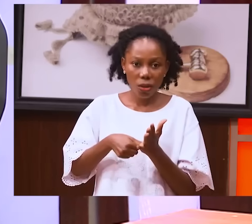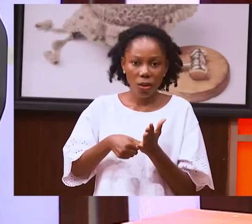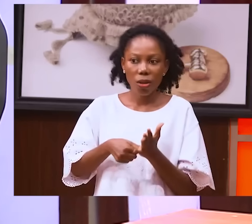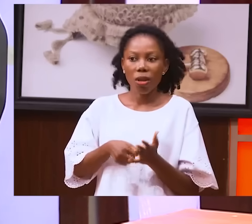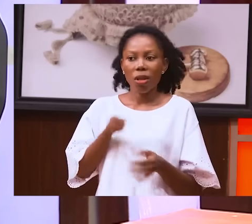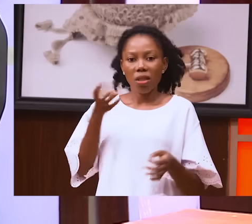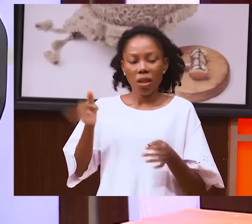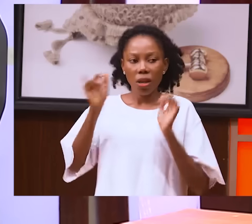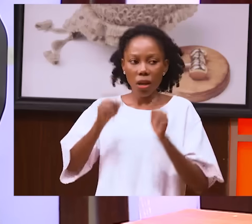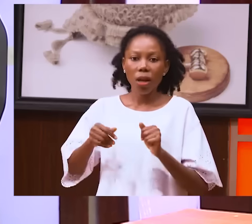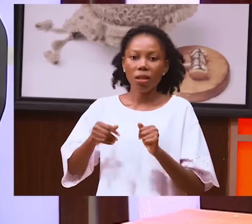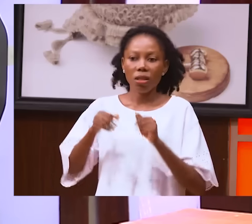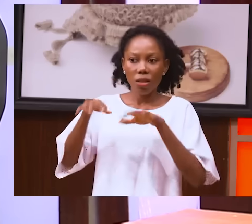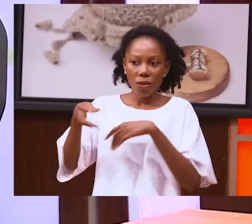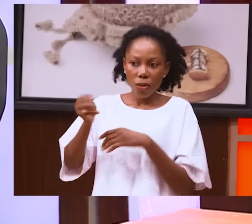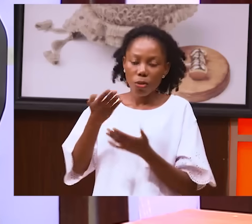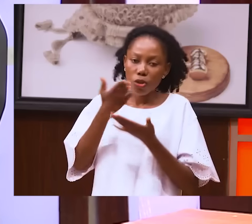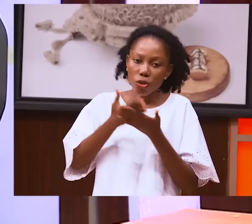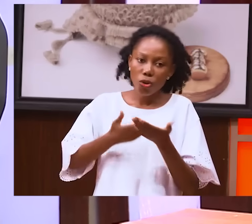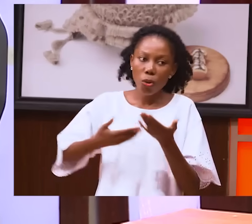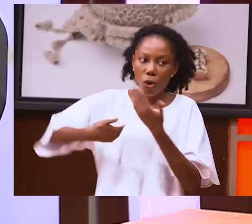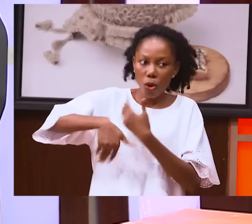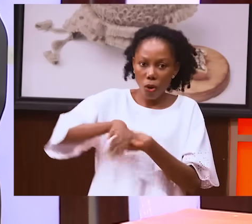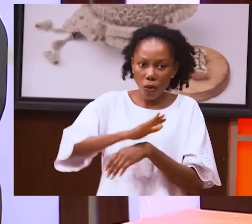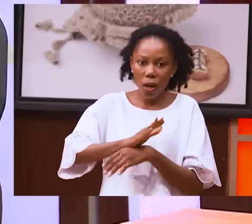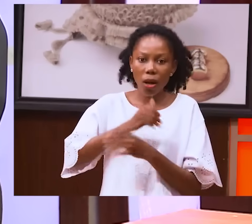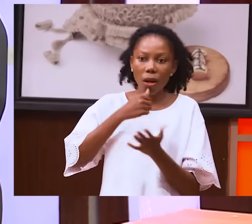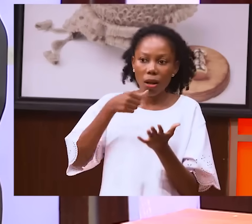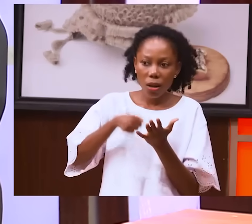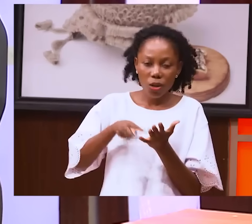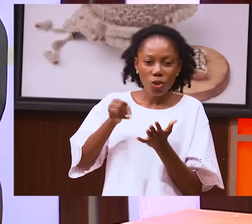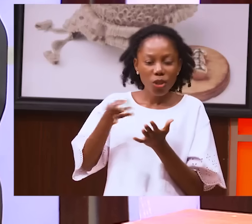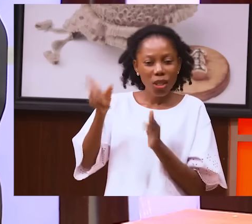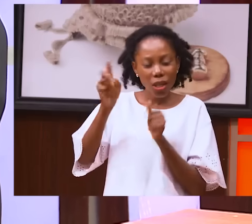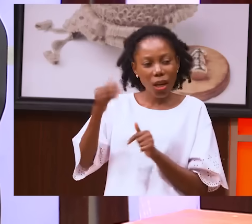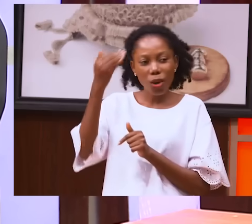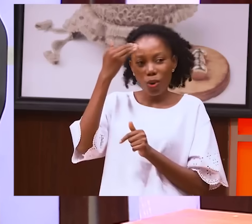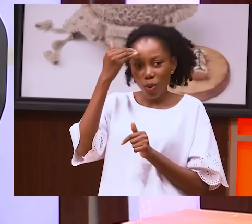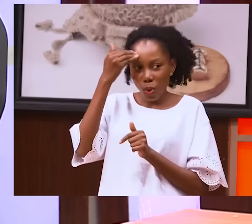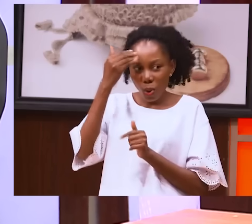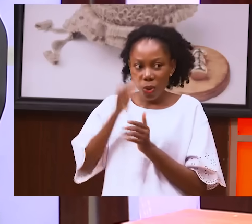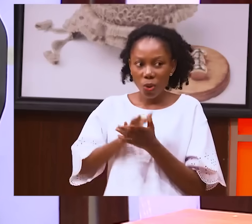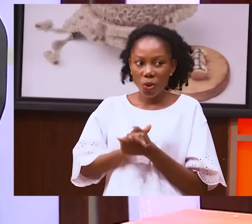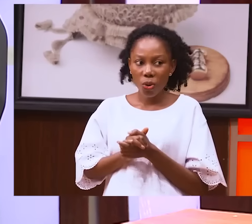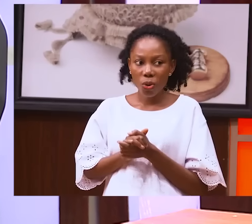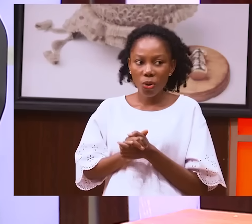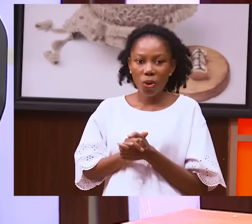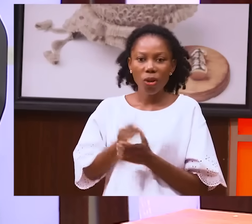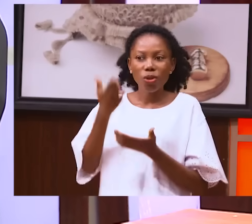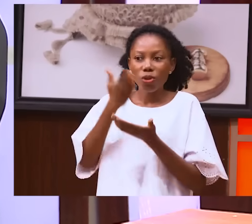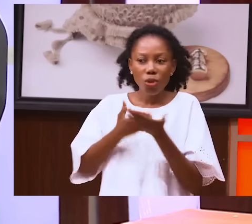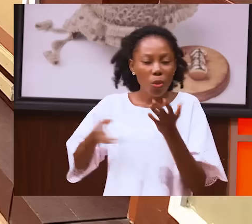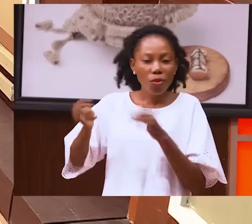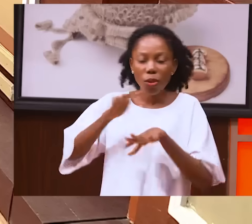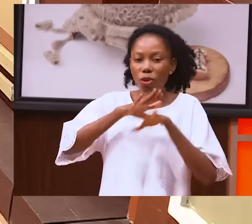letter. It's just my suggestion to break it down and let them know. A lot of them don't know